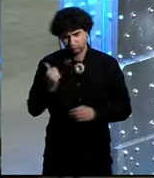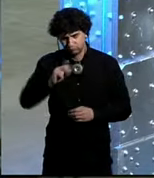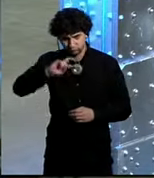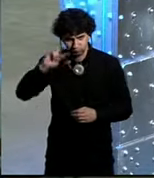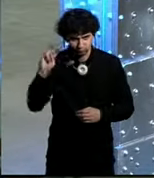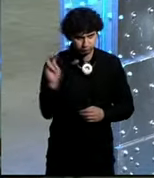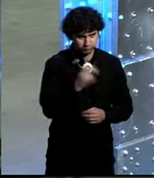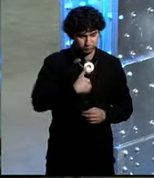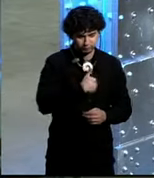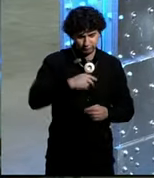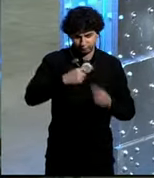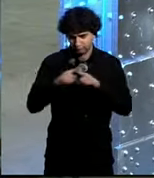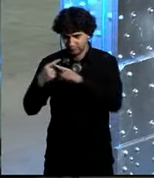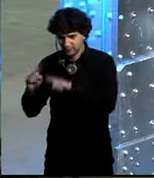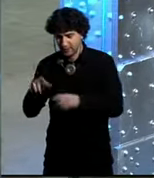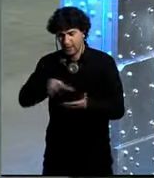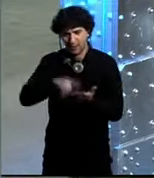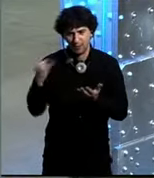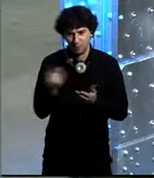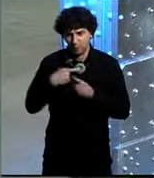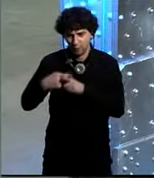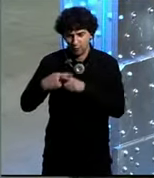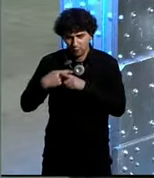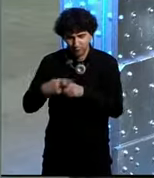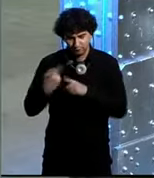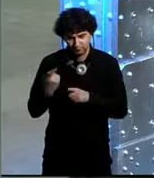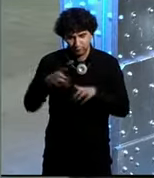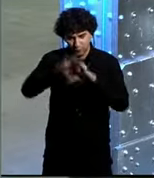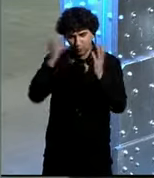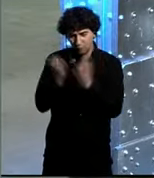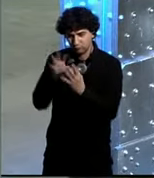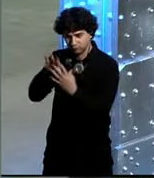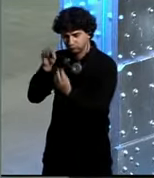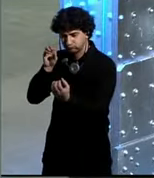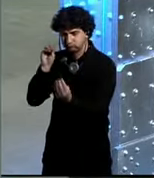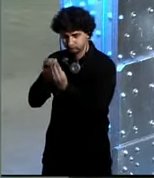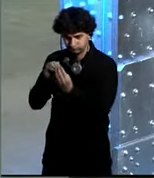team with diverse abilities and a shared language,